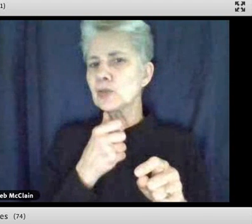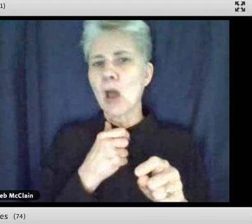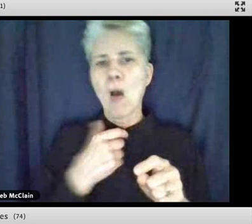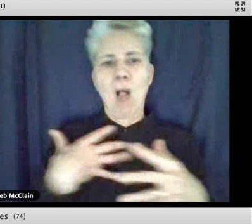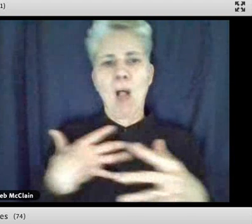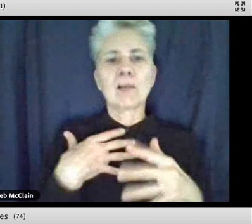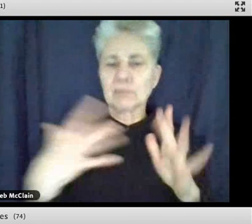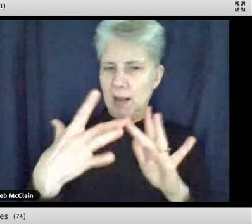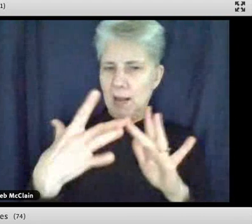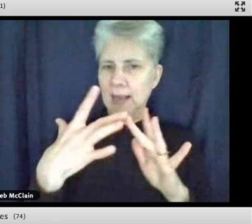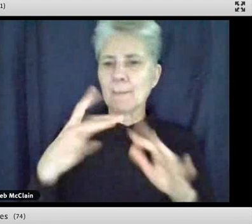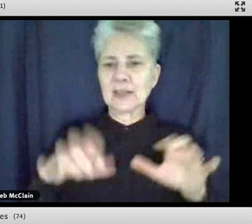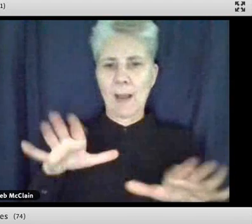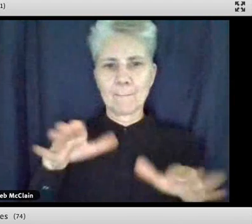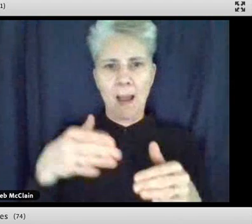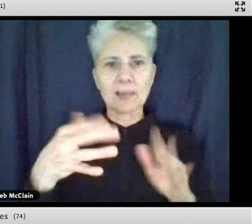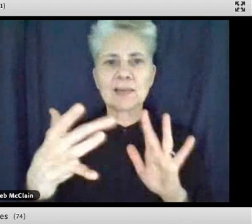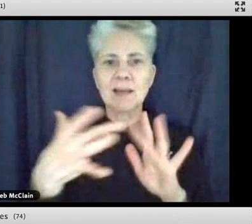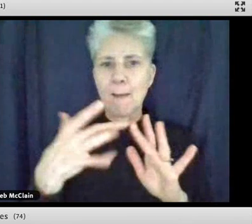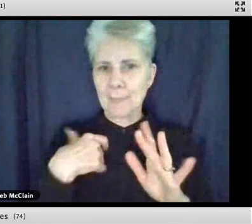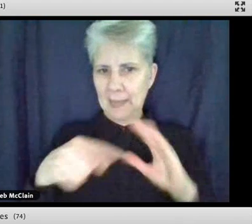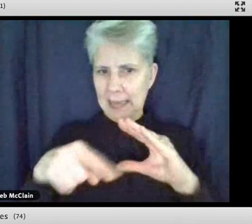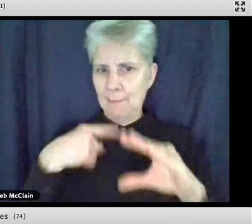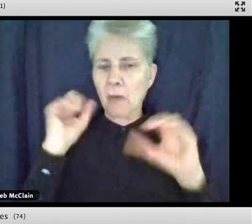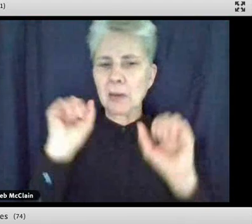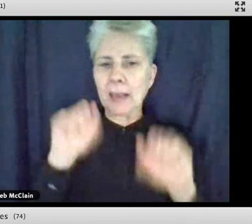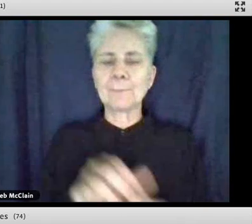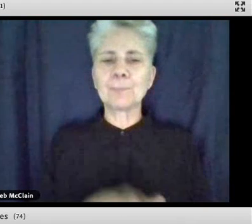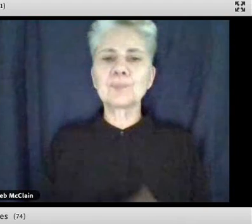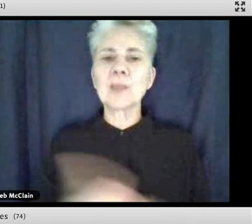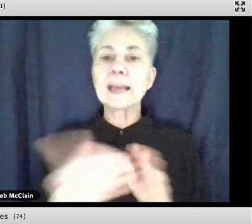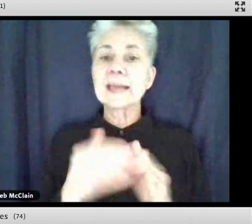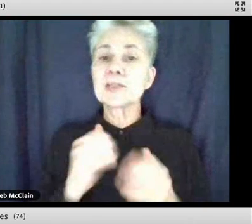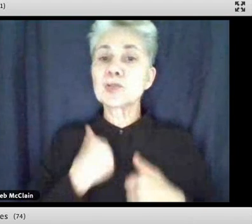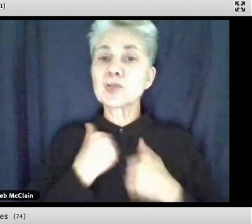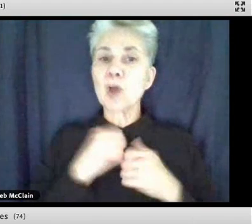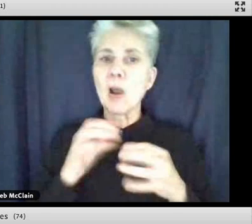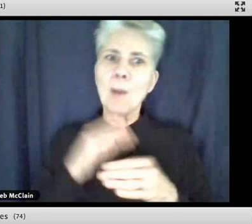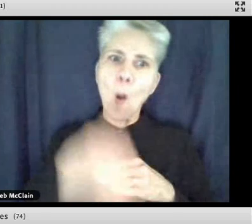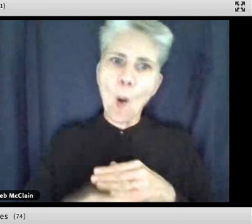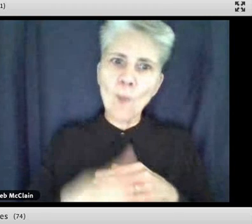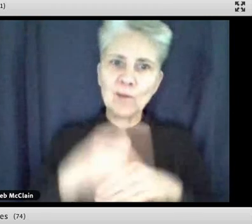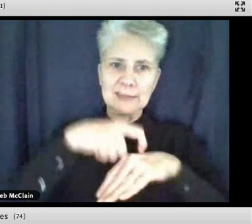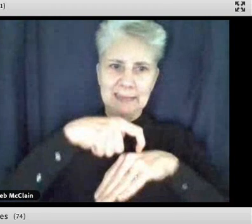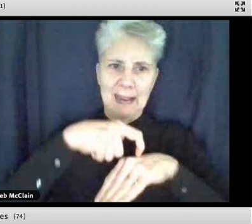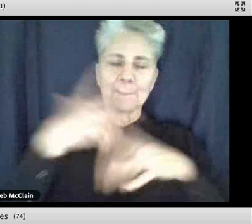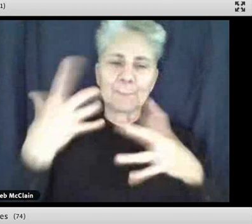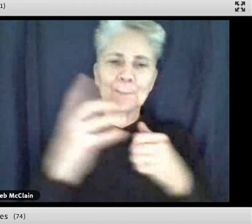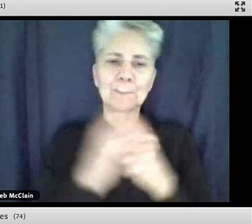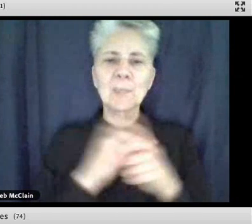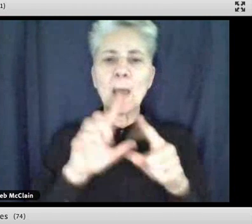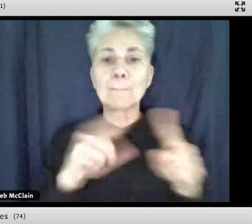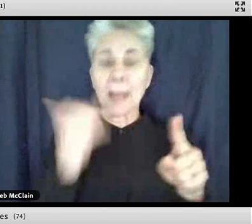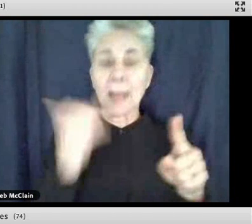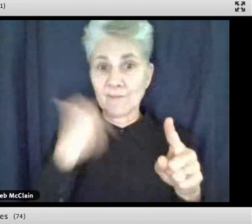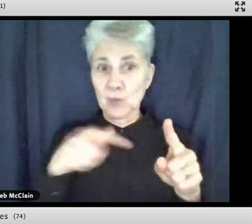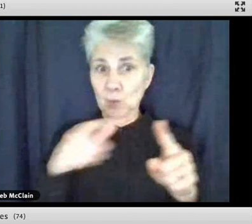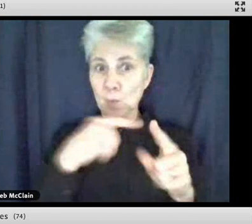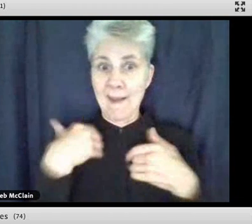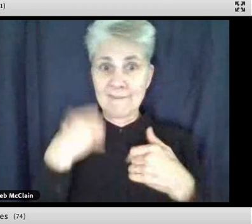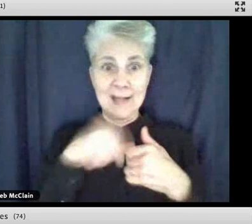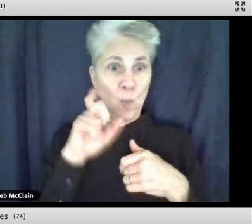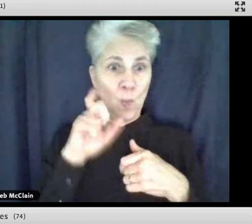box or contact me directly. Again, sorry, I'm quite a bit over, but if you have any